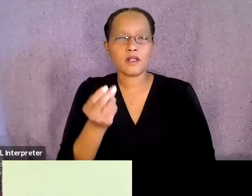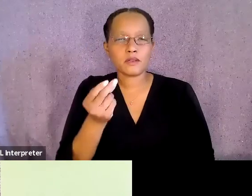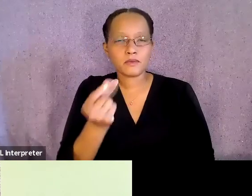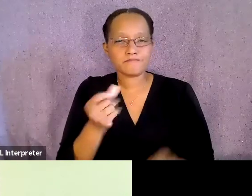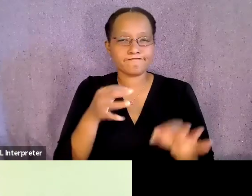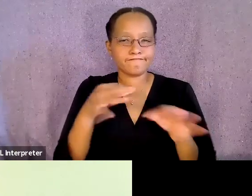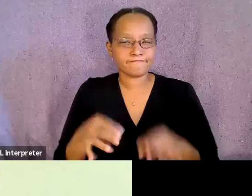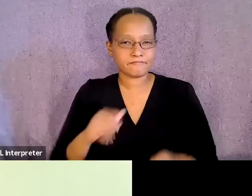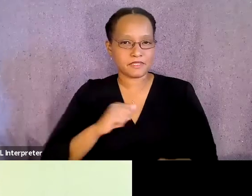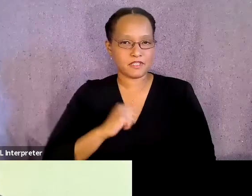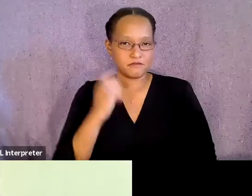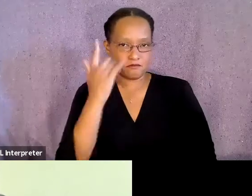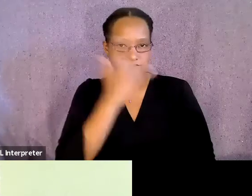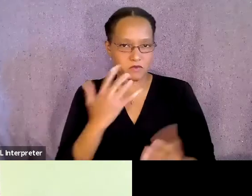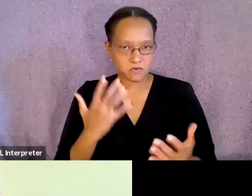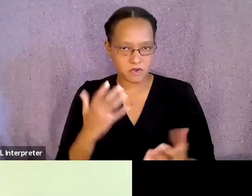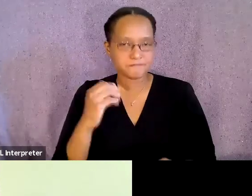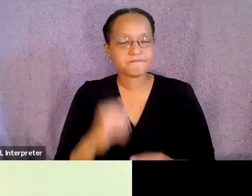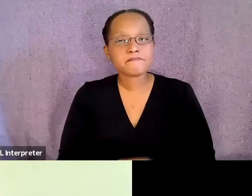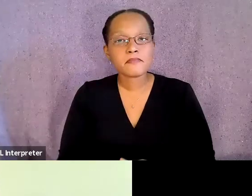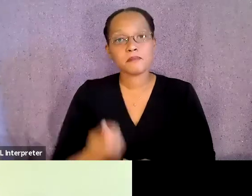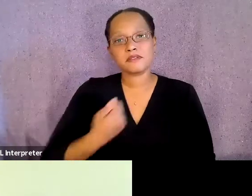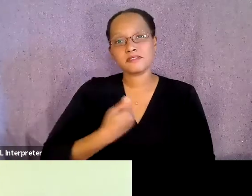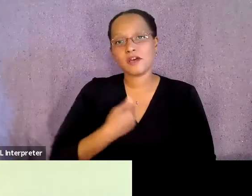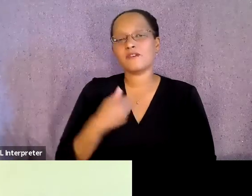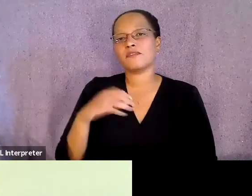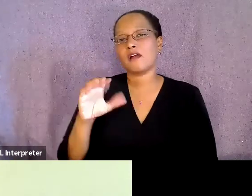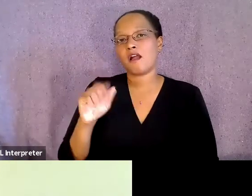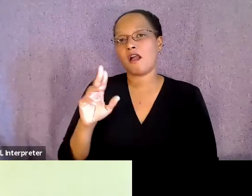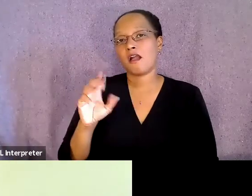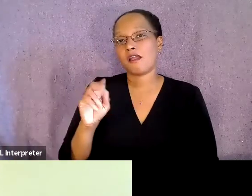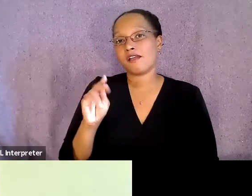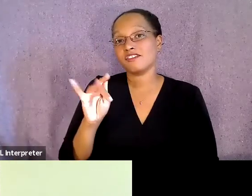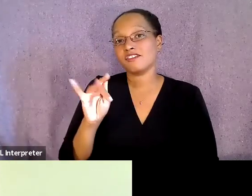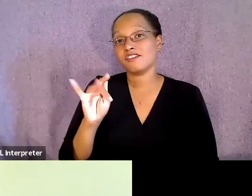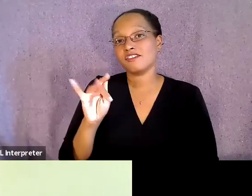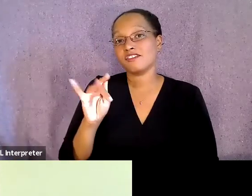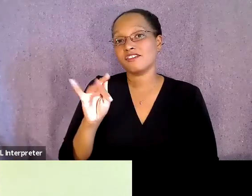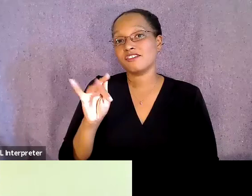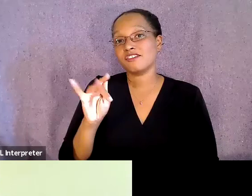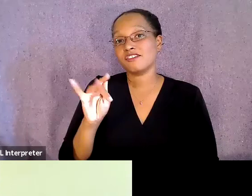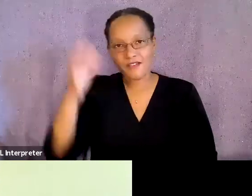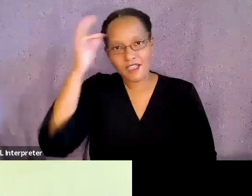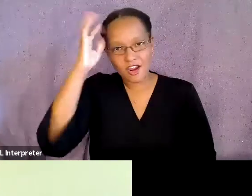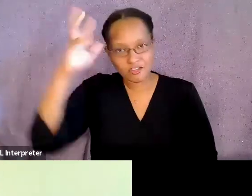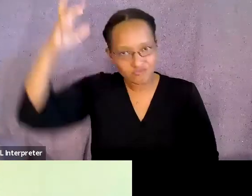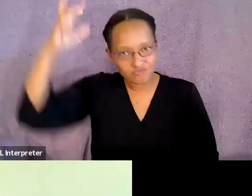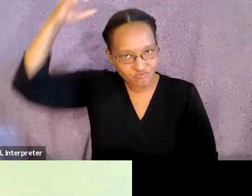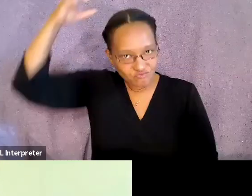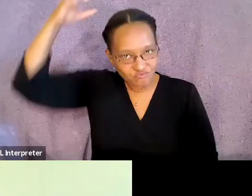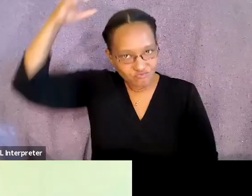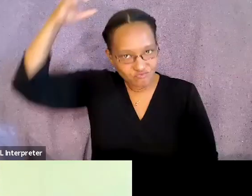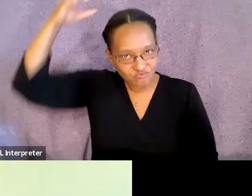of myself. I am a Caucasian woman with my hair up in a high bun and a bright orange